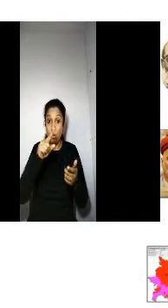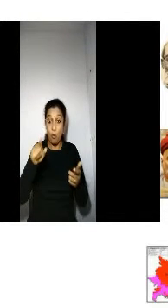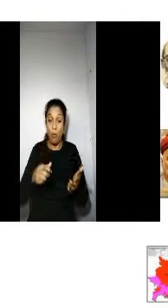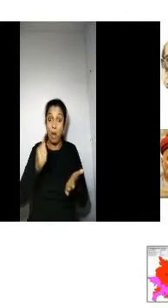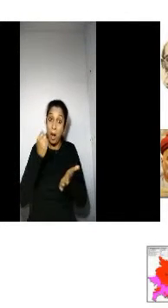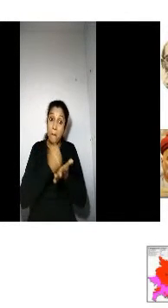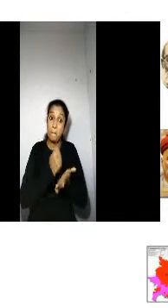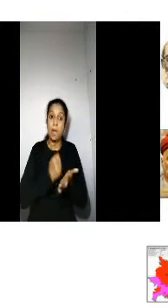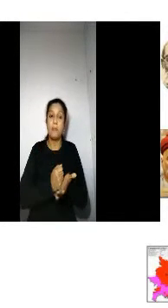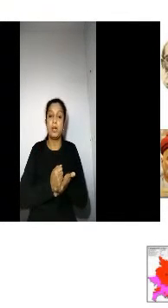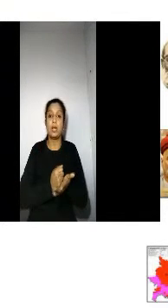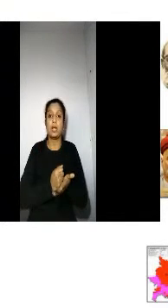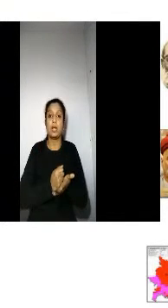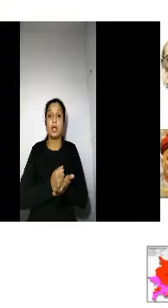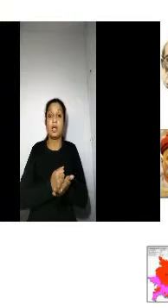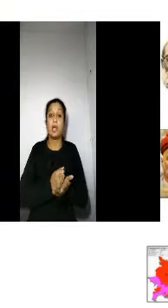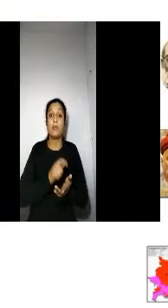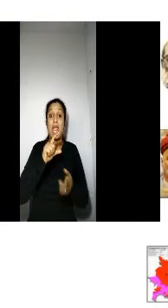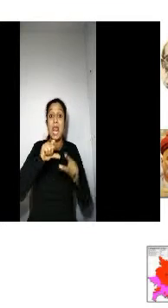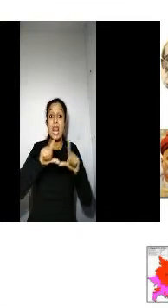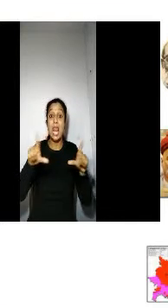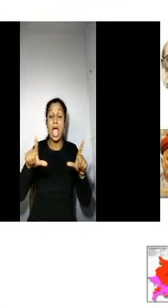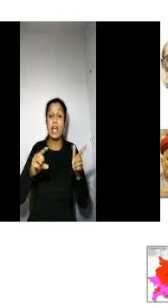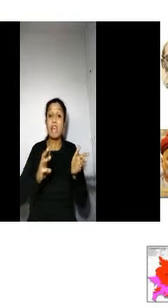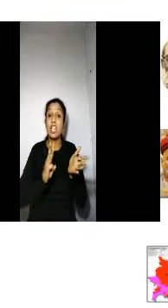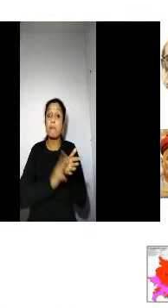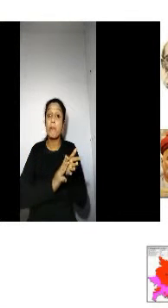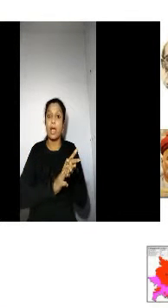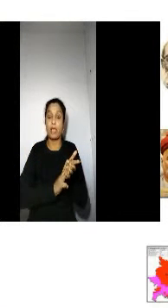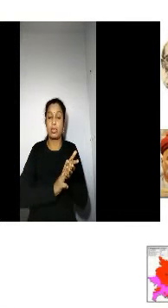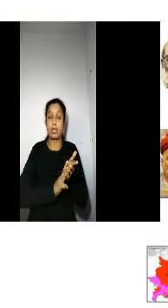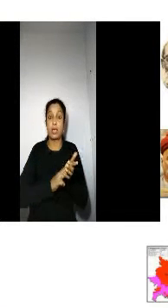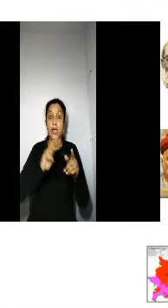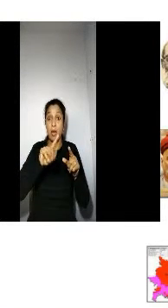Kesari in Marathi and